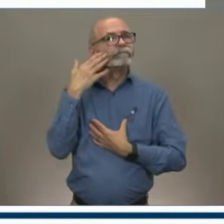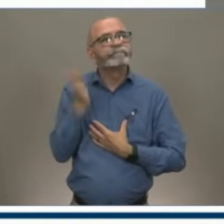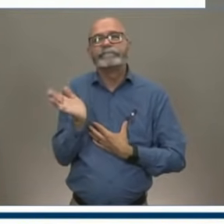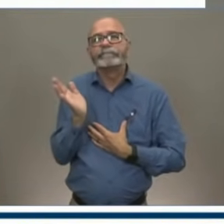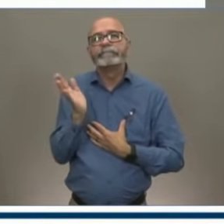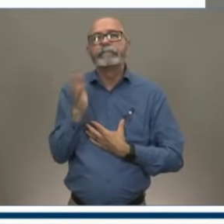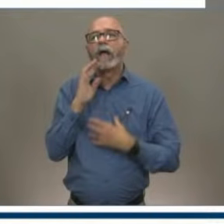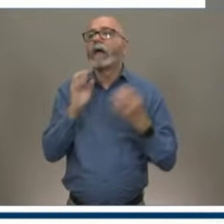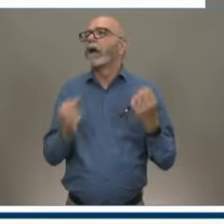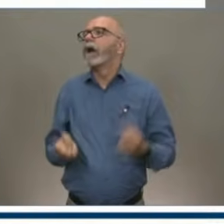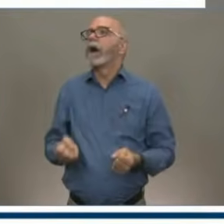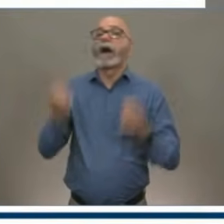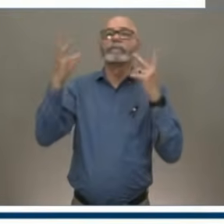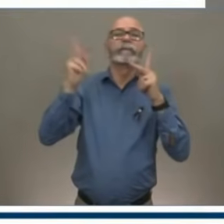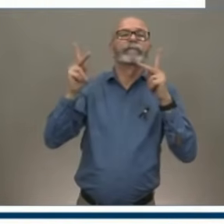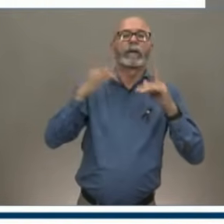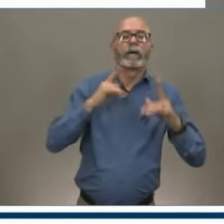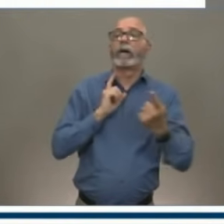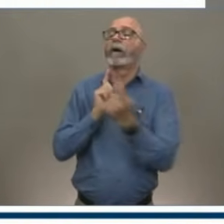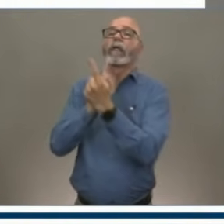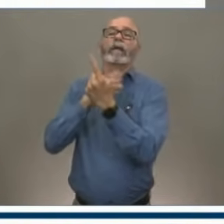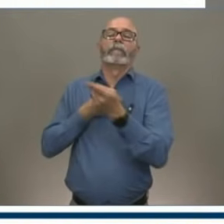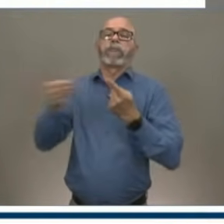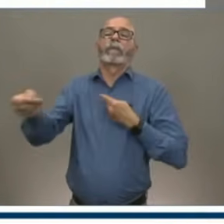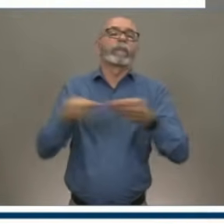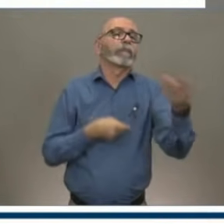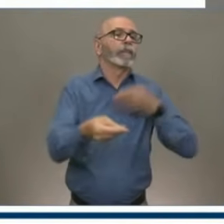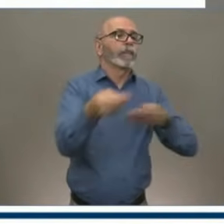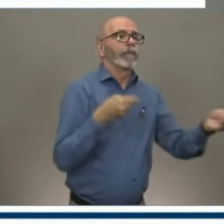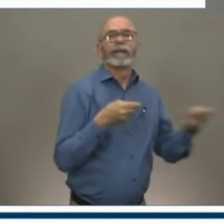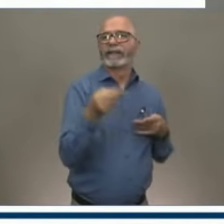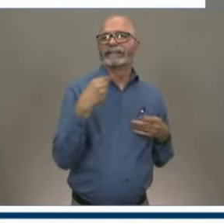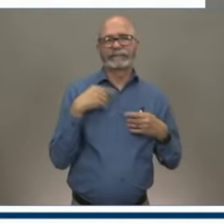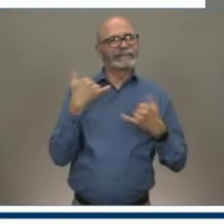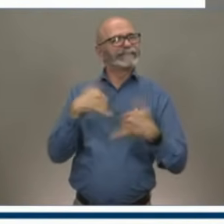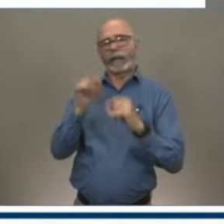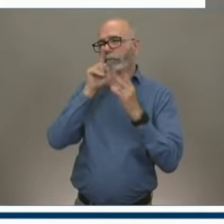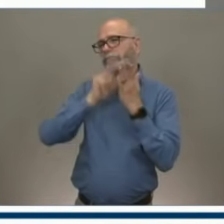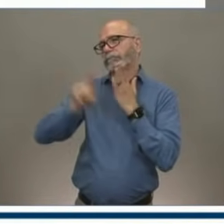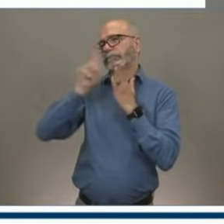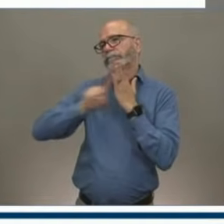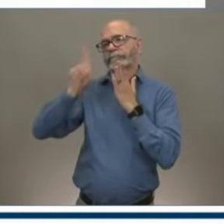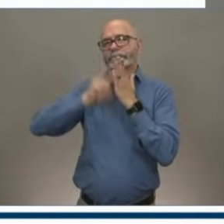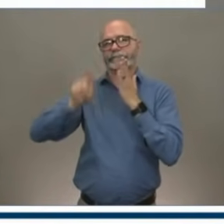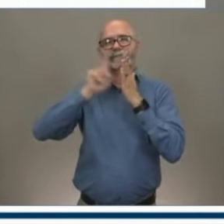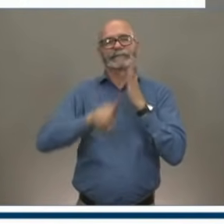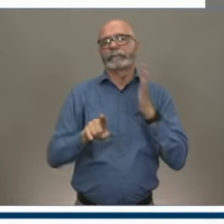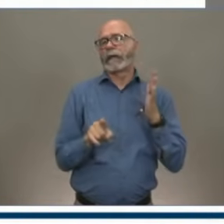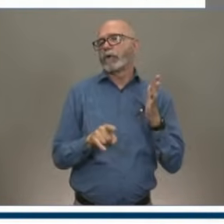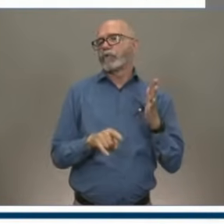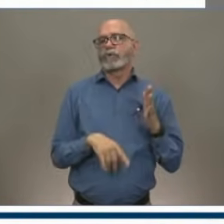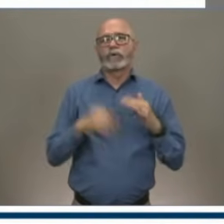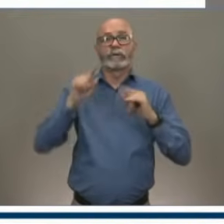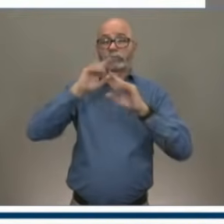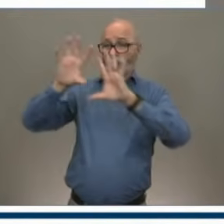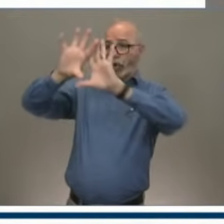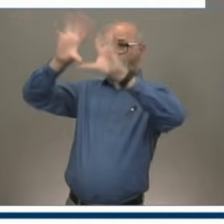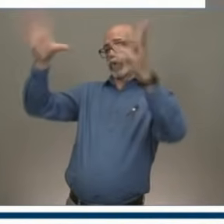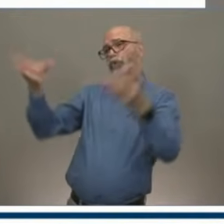contact with previously known cases. So there's a number of things that we put together to give us the overall epidemiologic